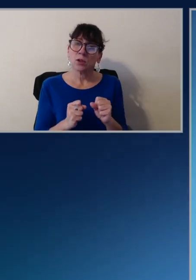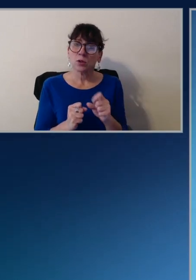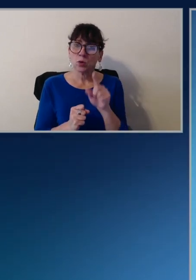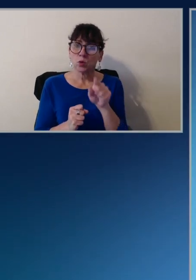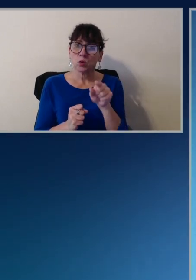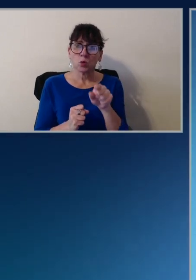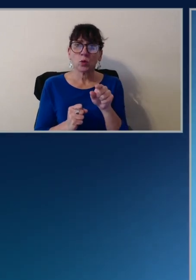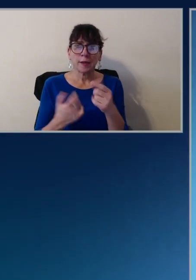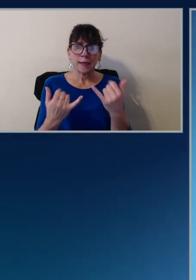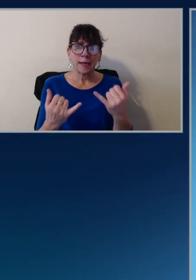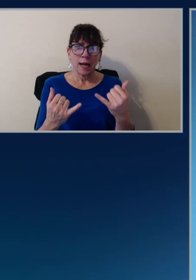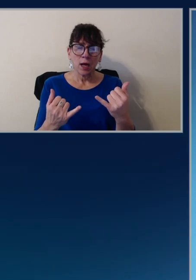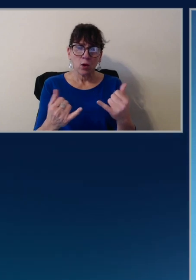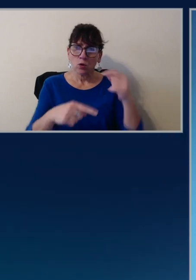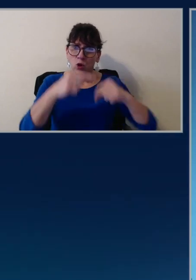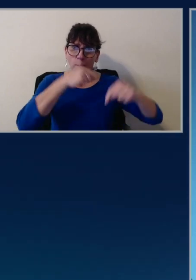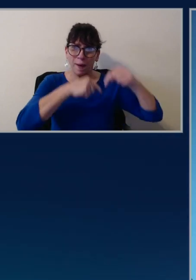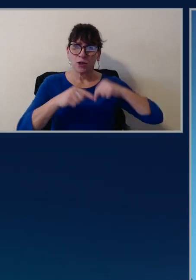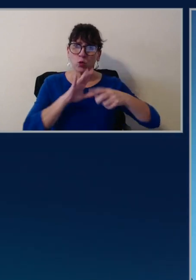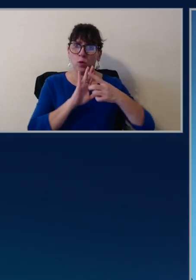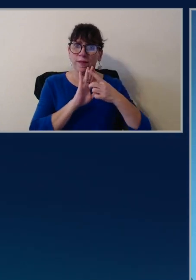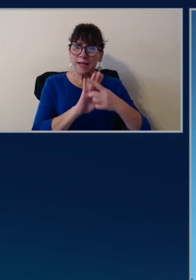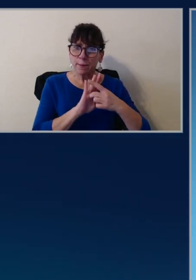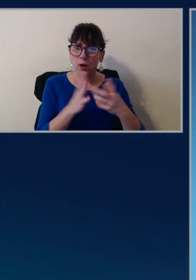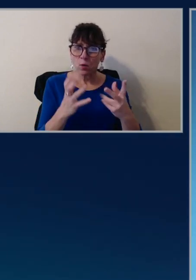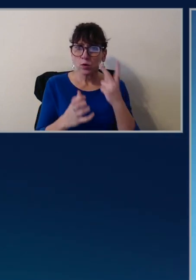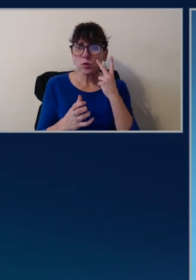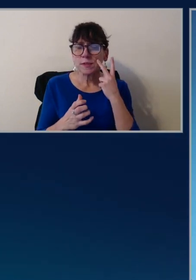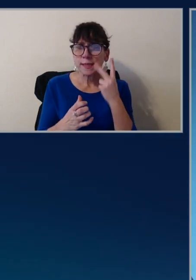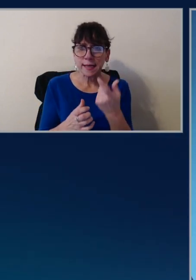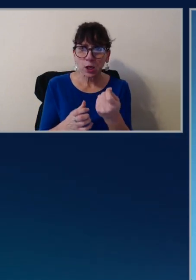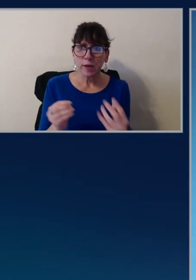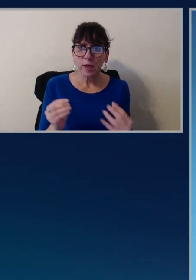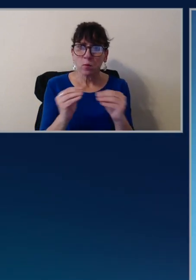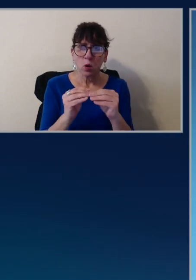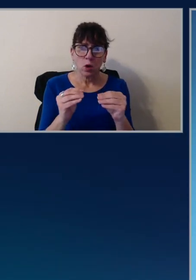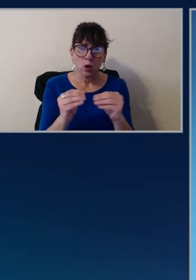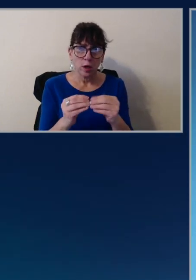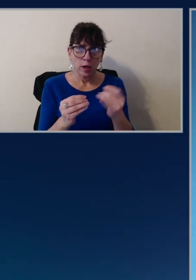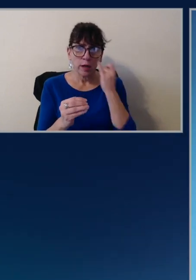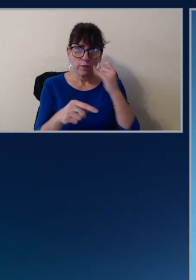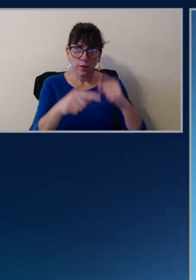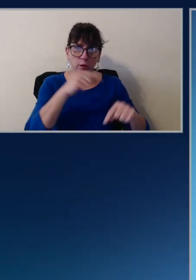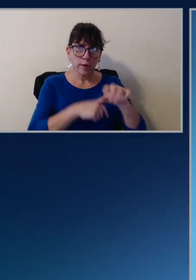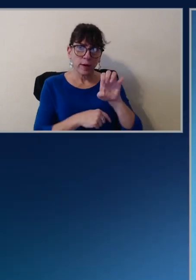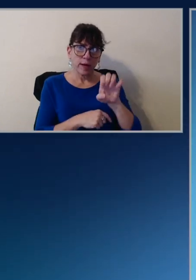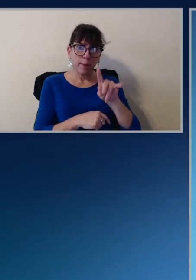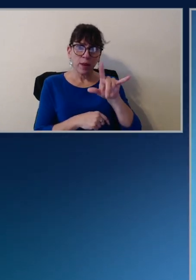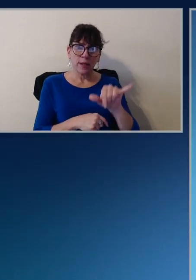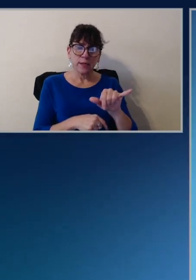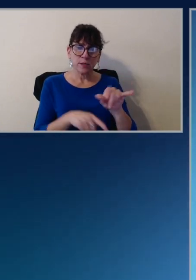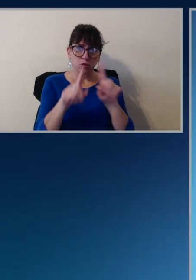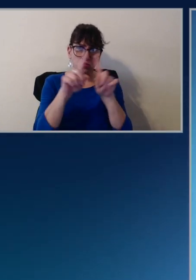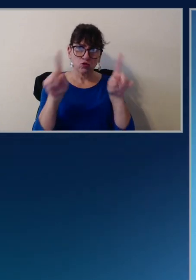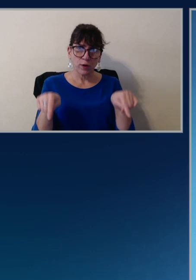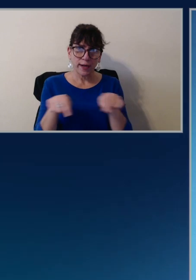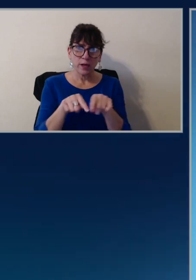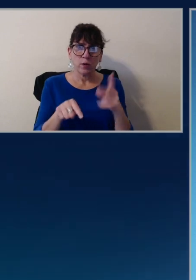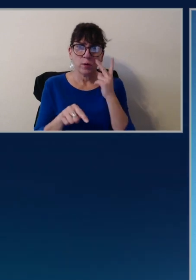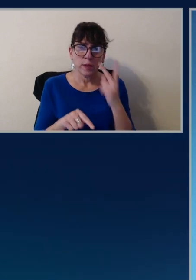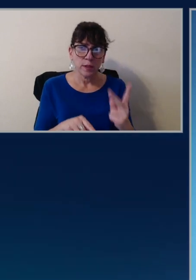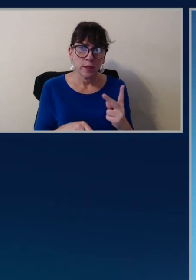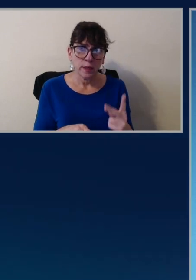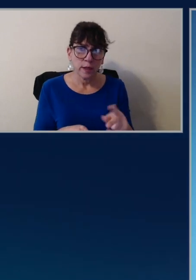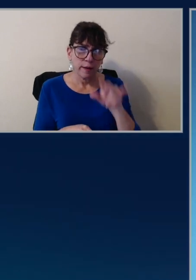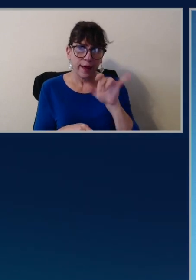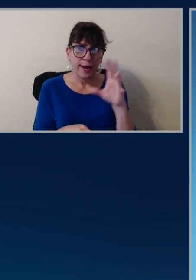let's go back to your demo. I want to see this a bit more here. So if we go back to Emily's screen right now, we see this pi estimator object here,